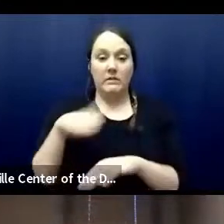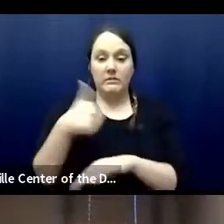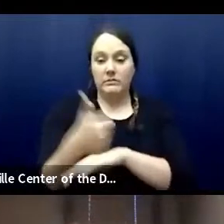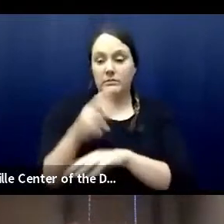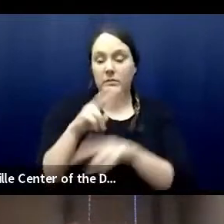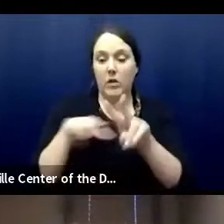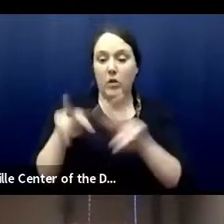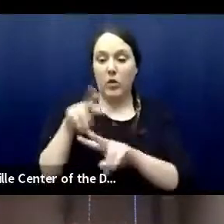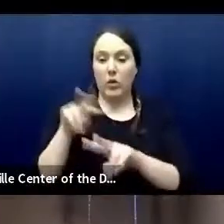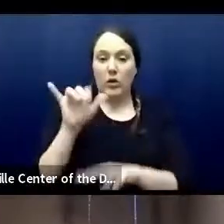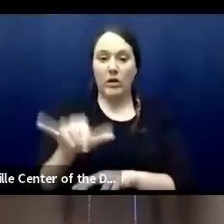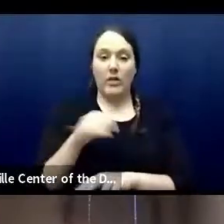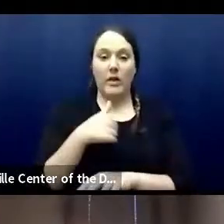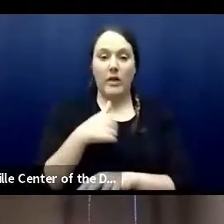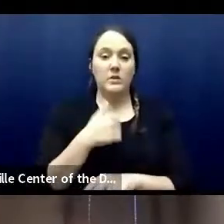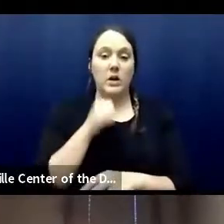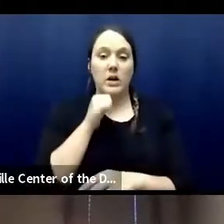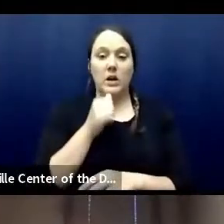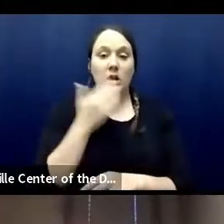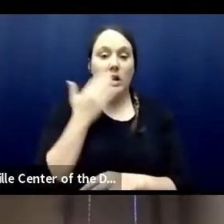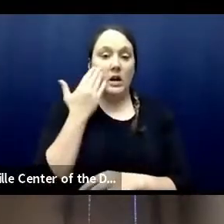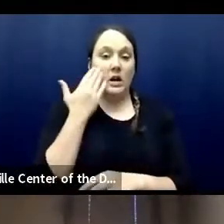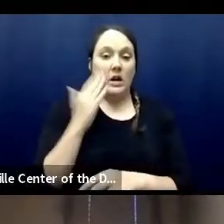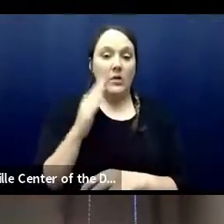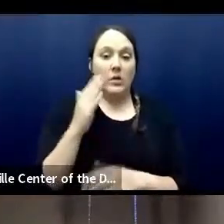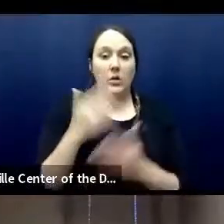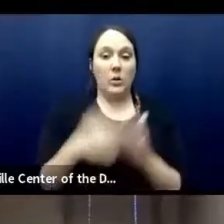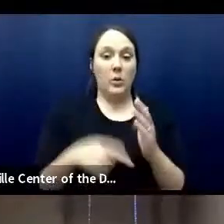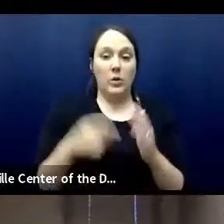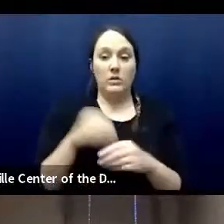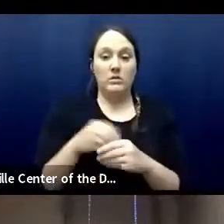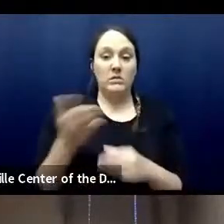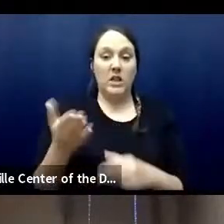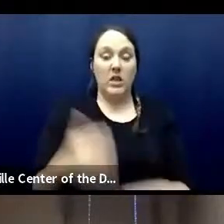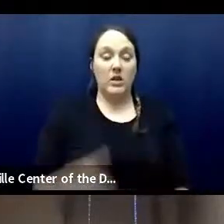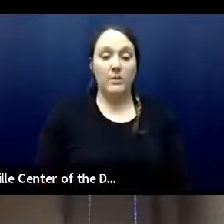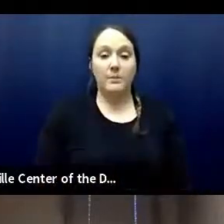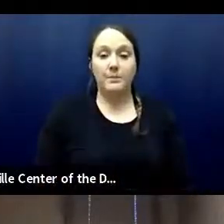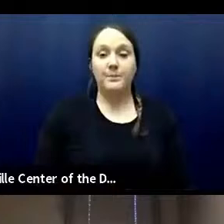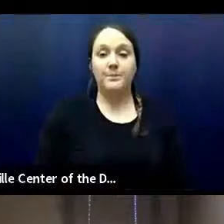So I just don't know what's in there, to be honest.